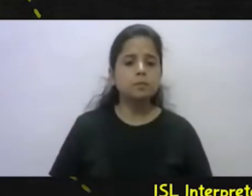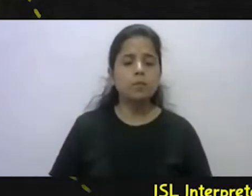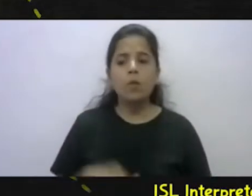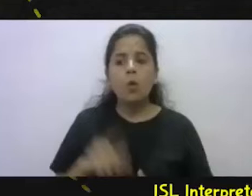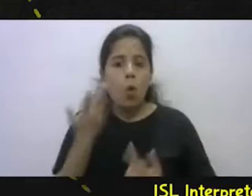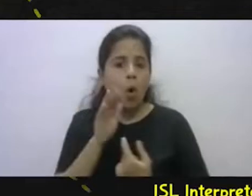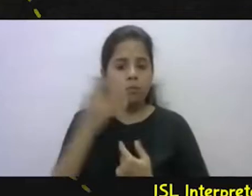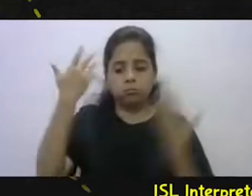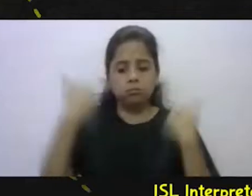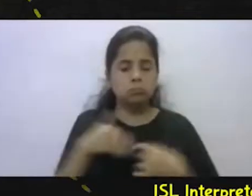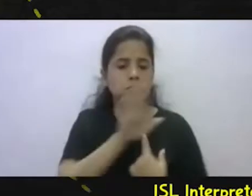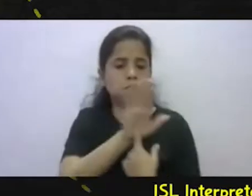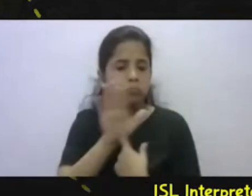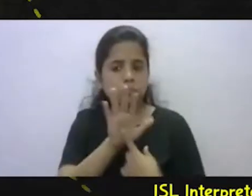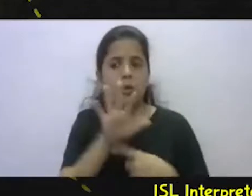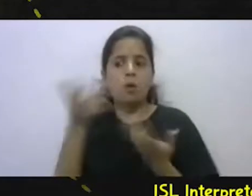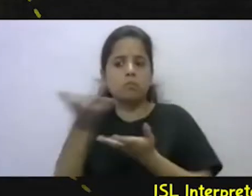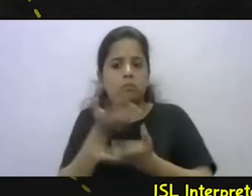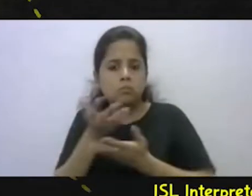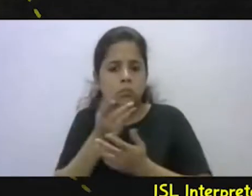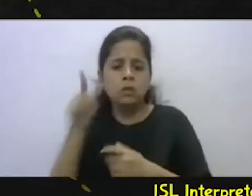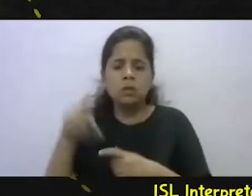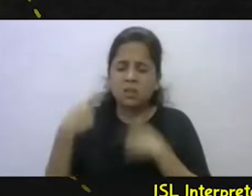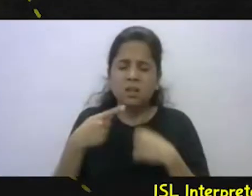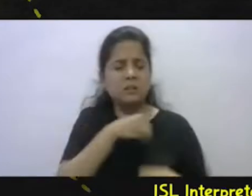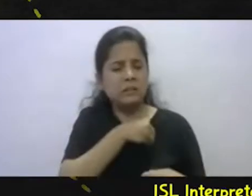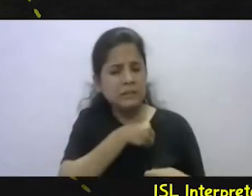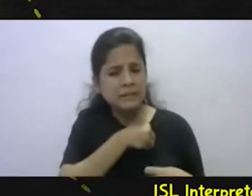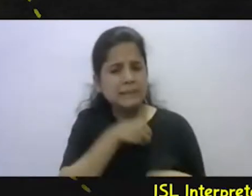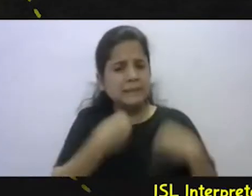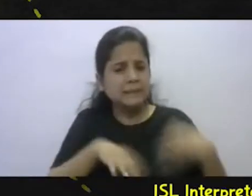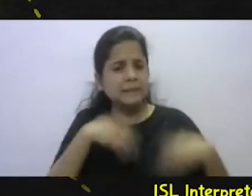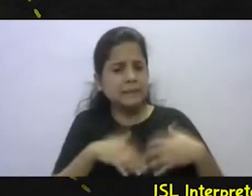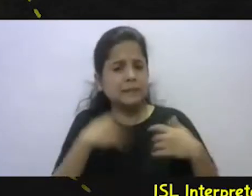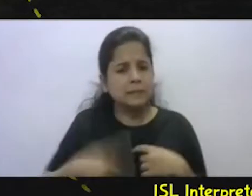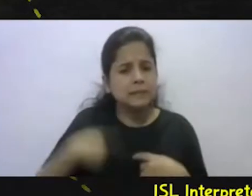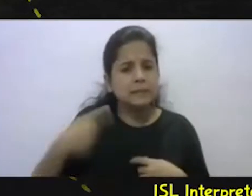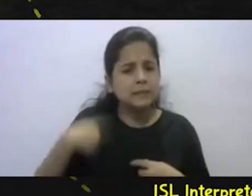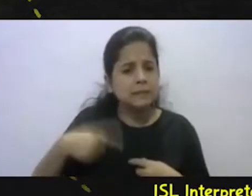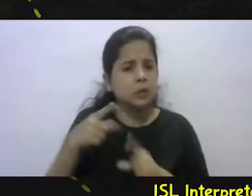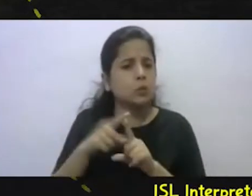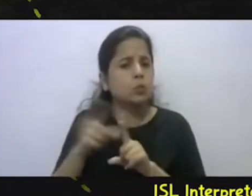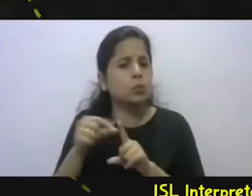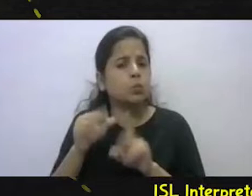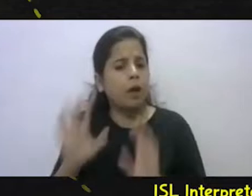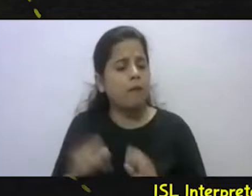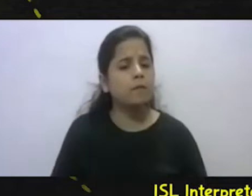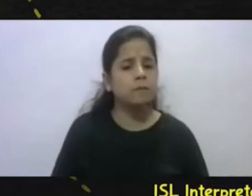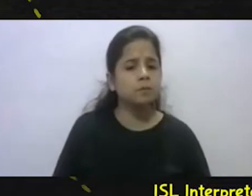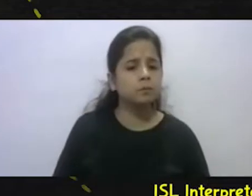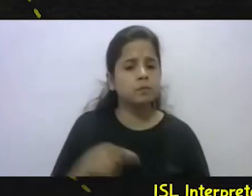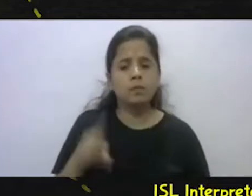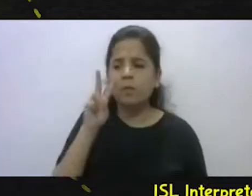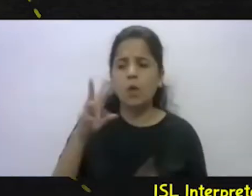orientation, their negotiation spaces which they are dealing every day, and their entire looking at the